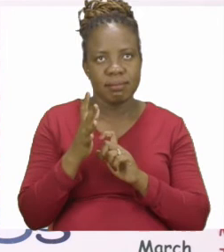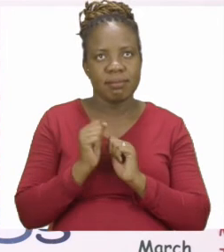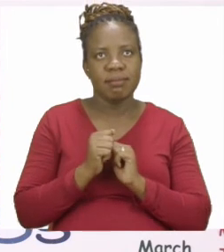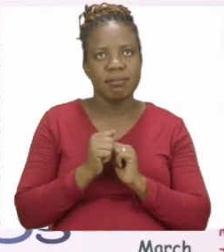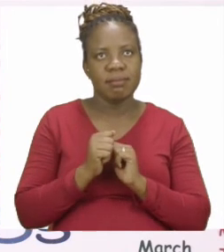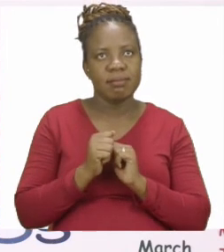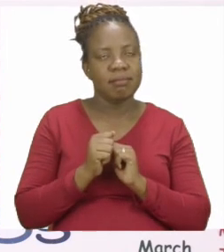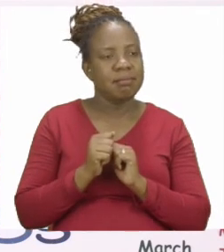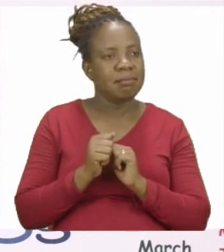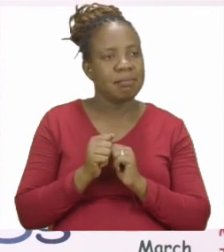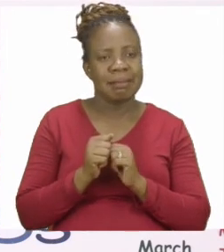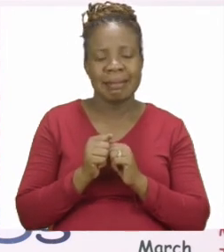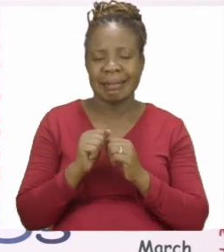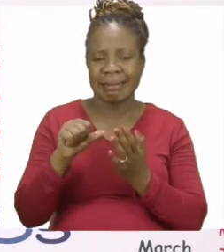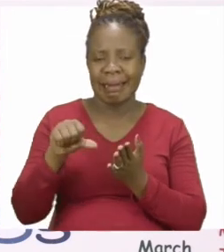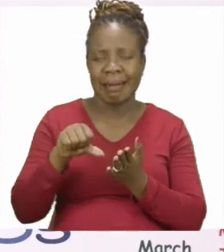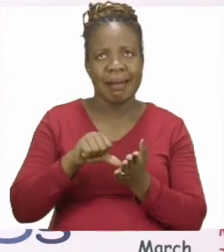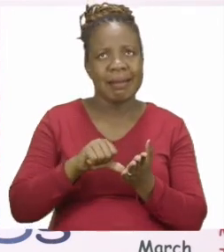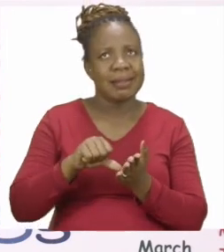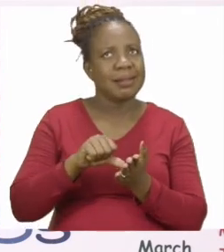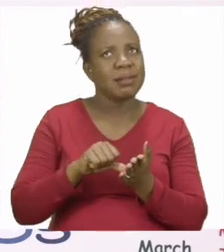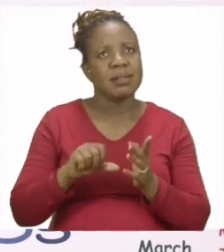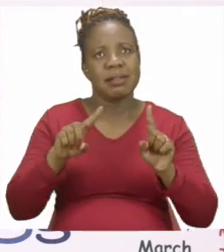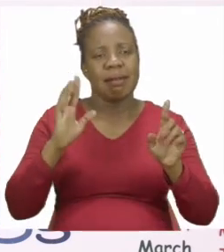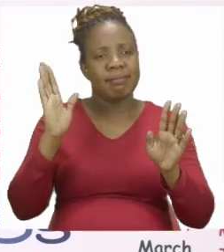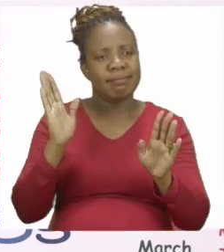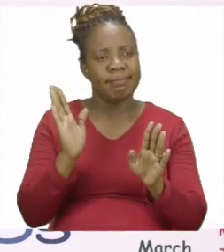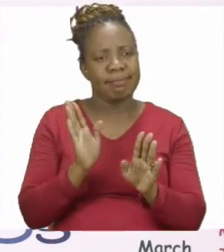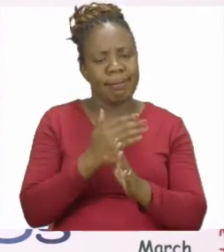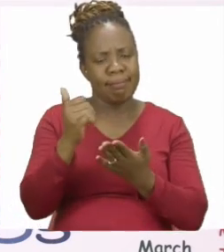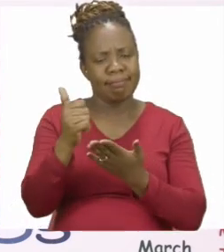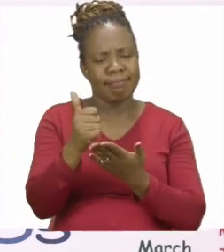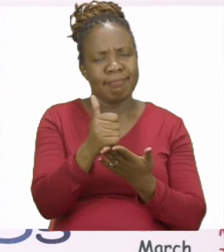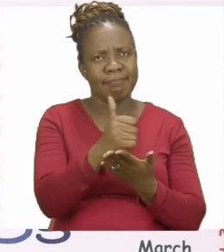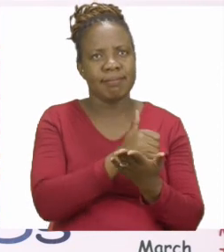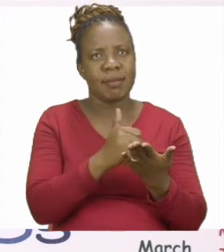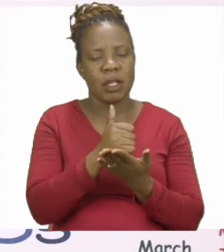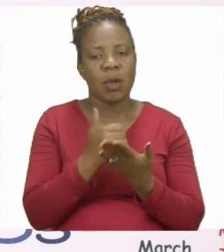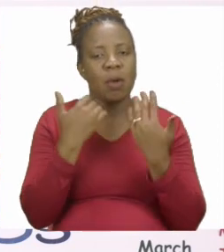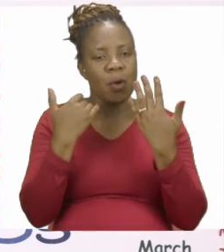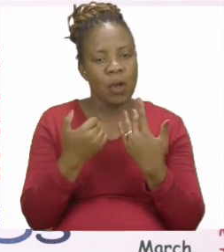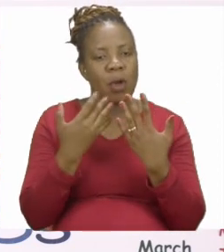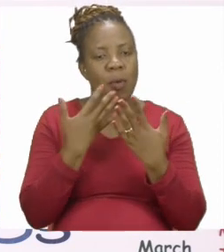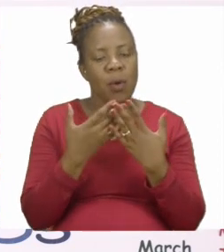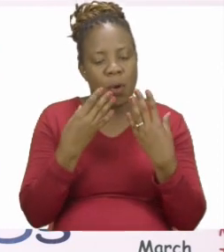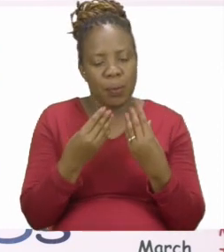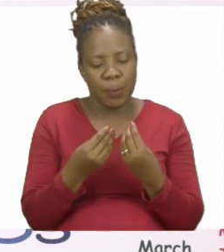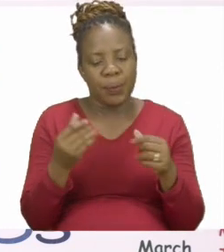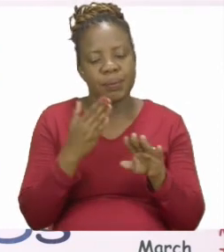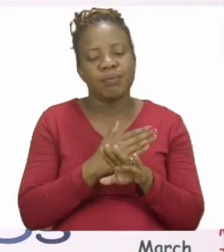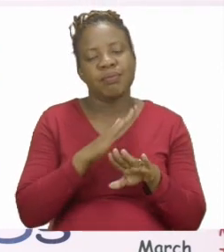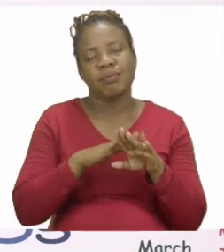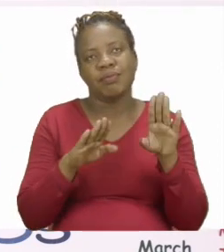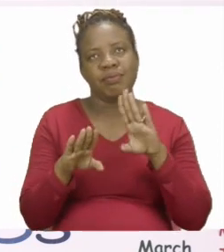the nasty germs away. So remember, wait for your hands to dry before you touch anything.